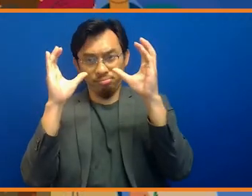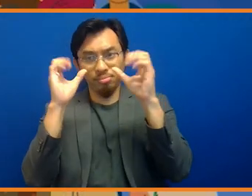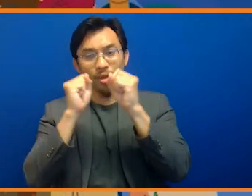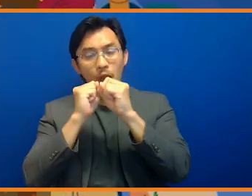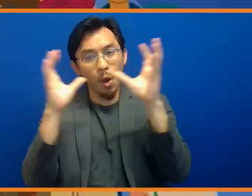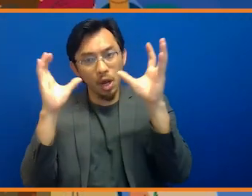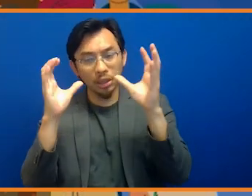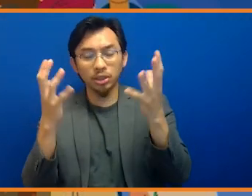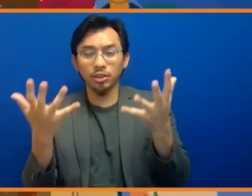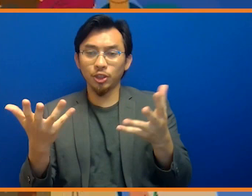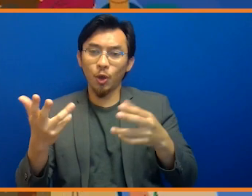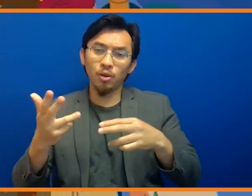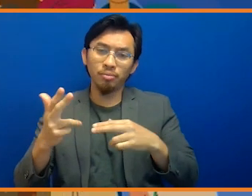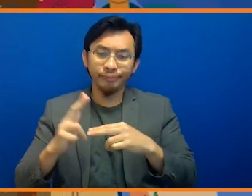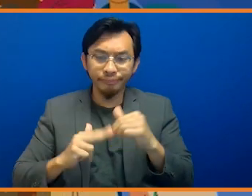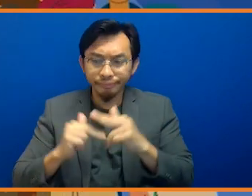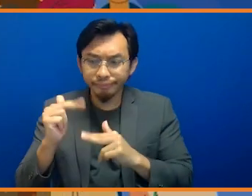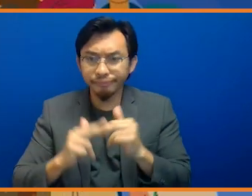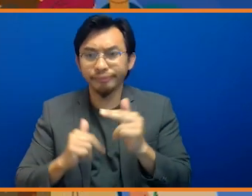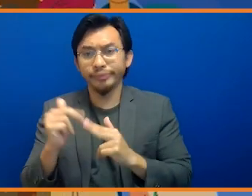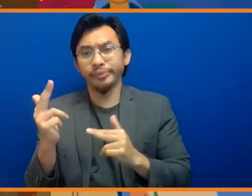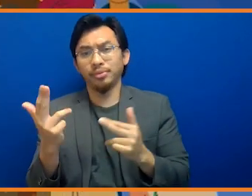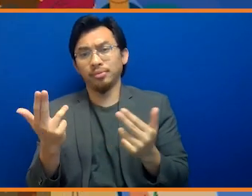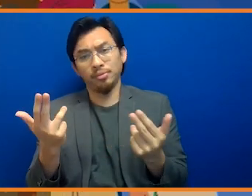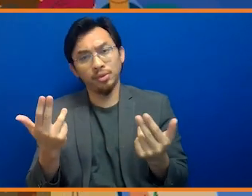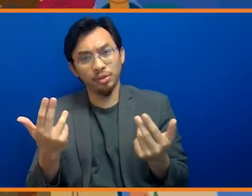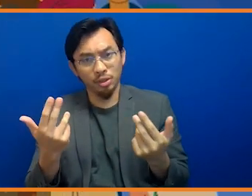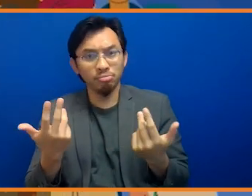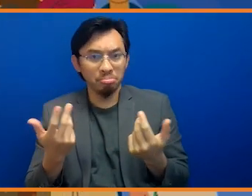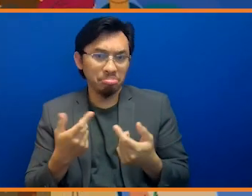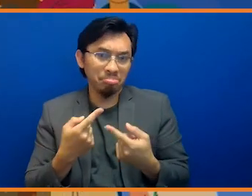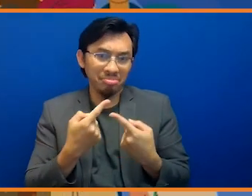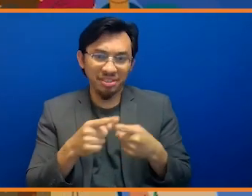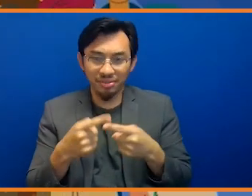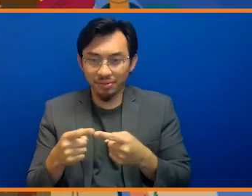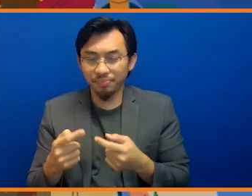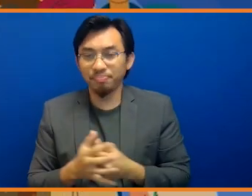the Yeah, rehabilitation and so on. I think yeah, it's very good,